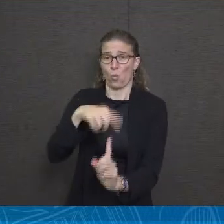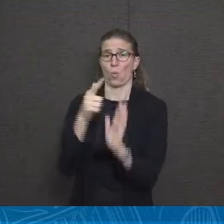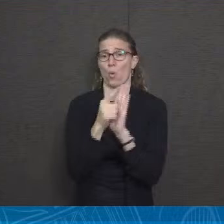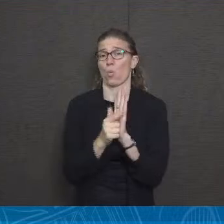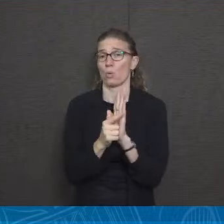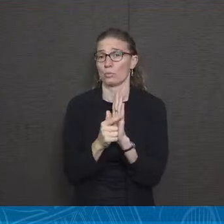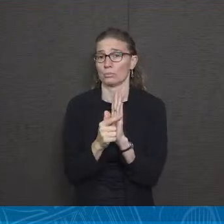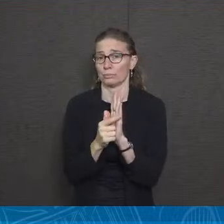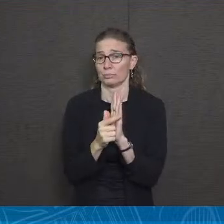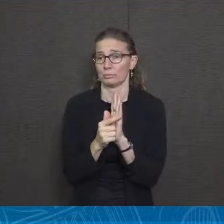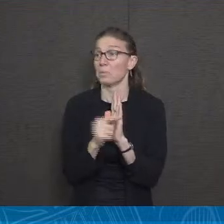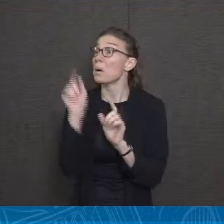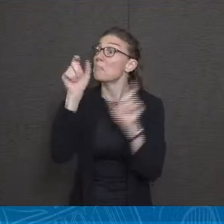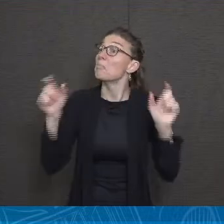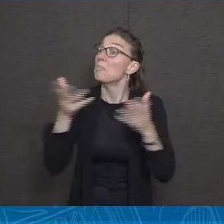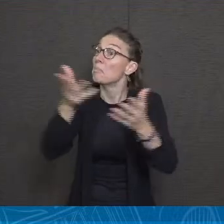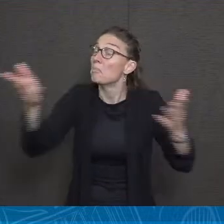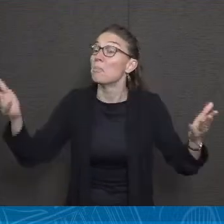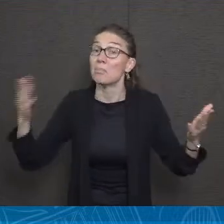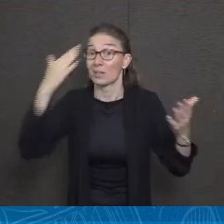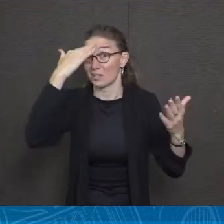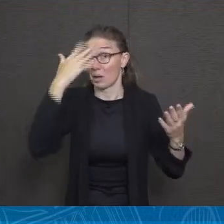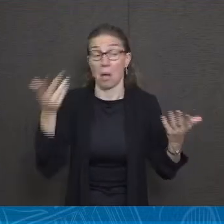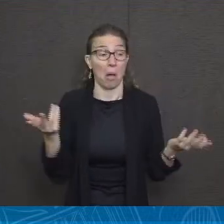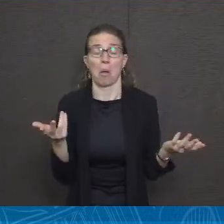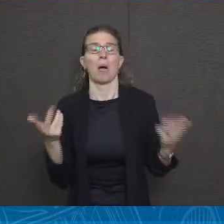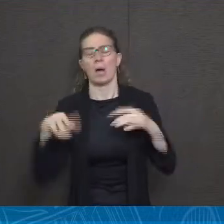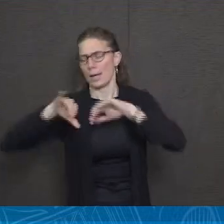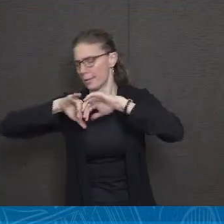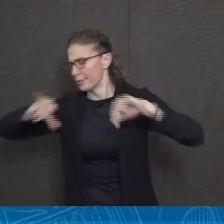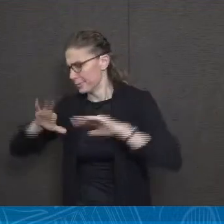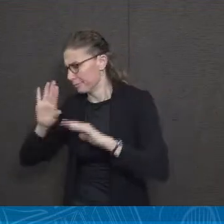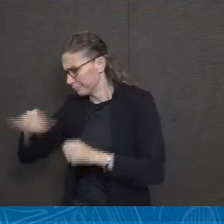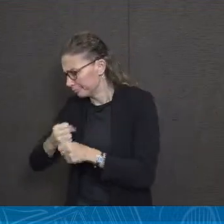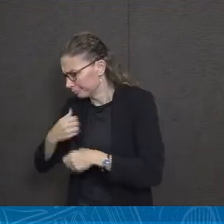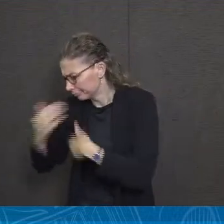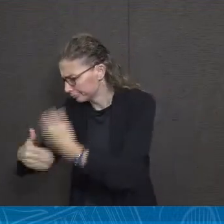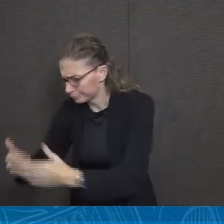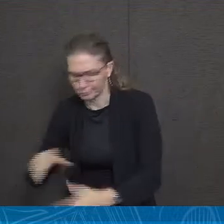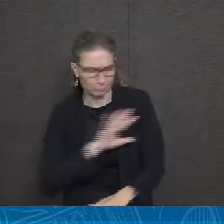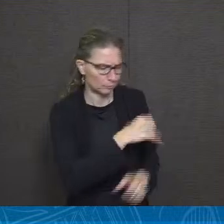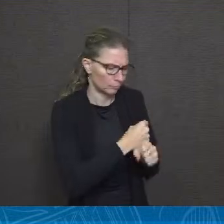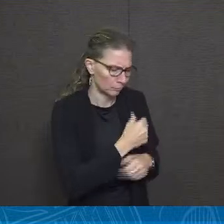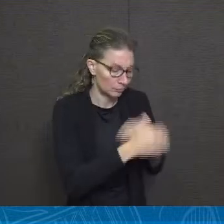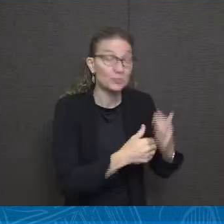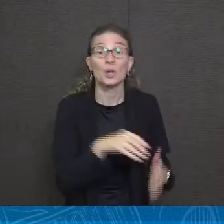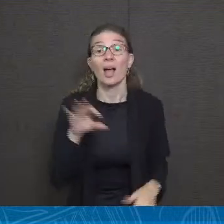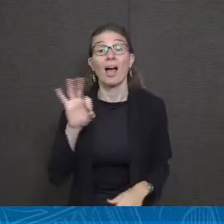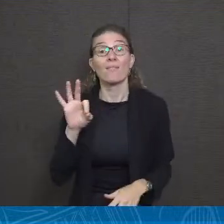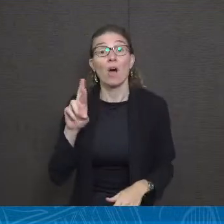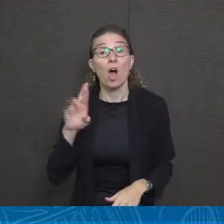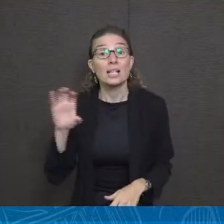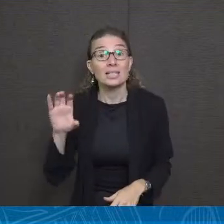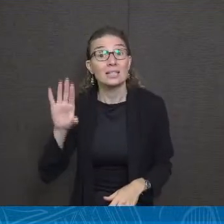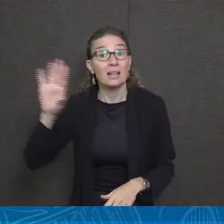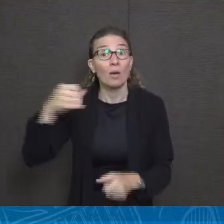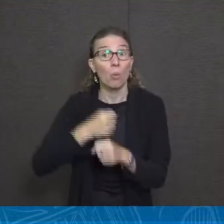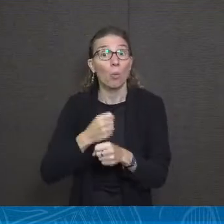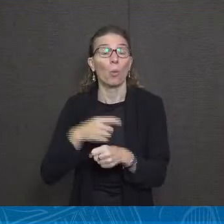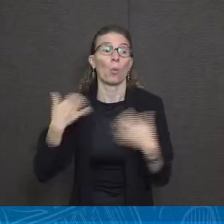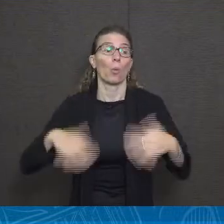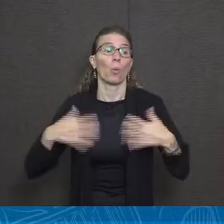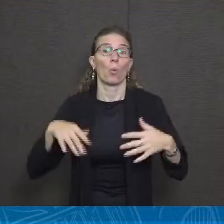But the fact that we see this group here and we see the work of the RFRC, which I think has done a lot to drive